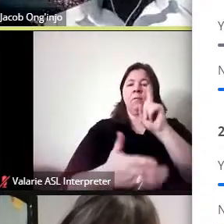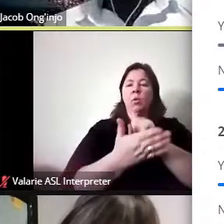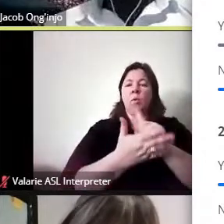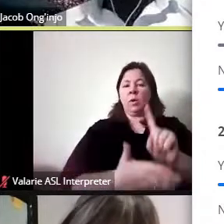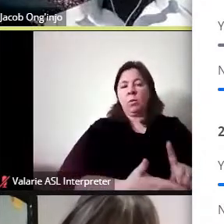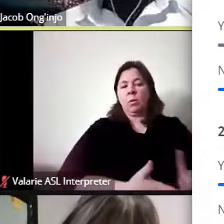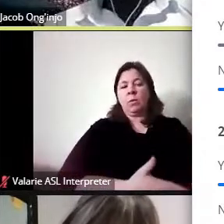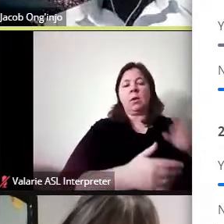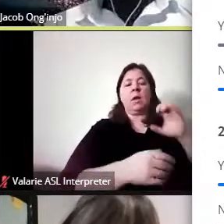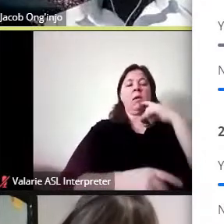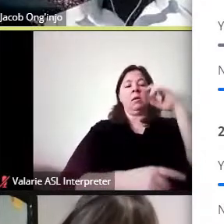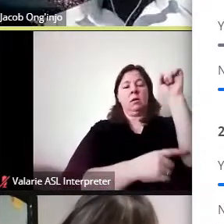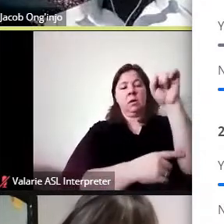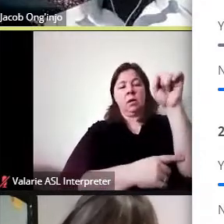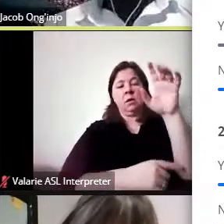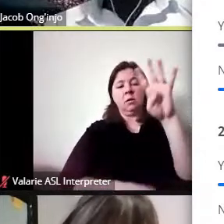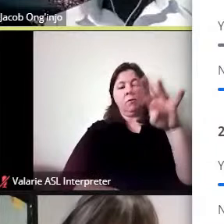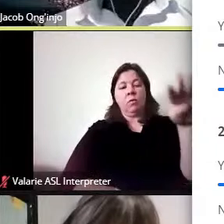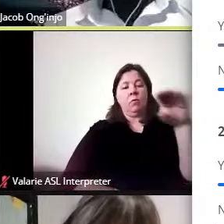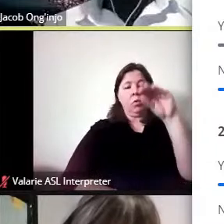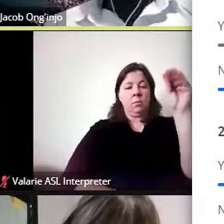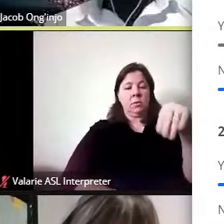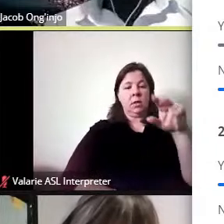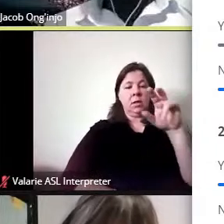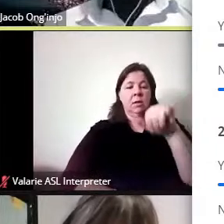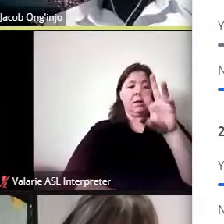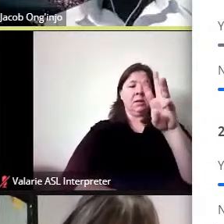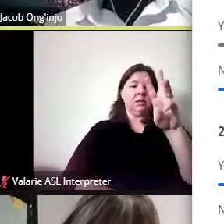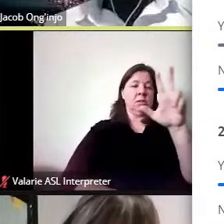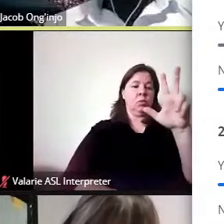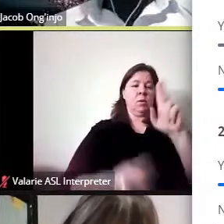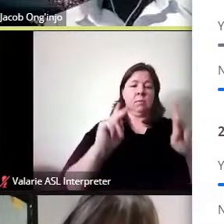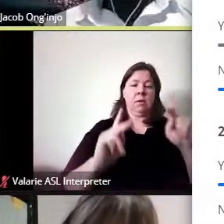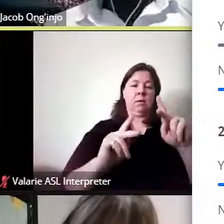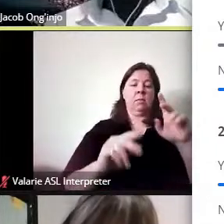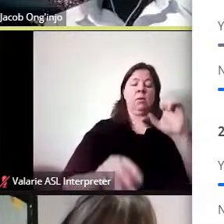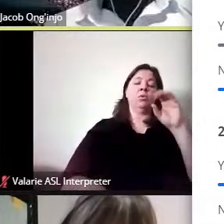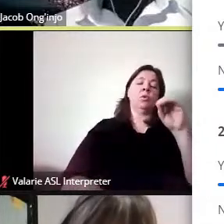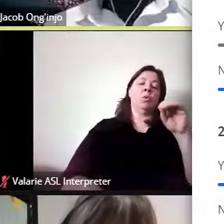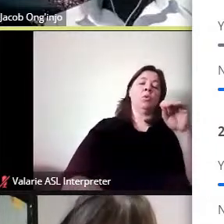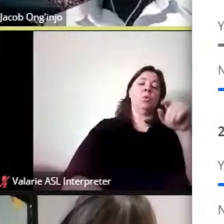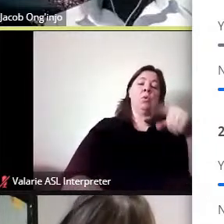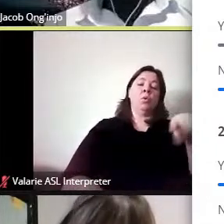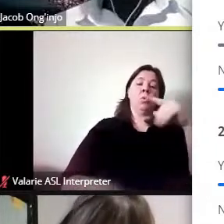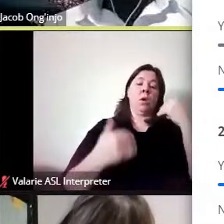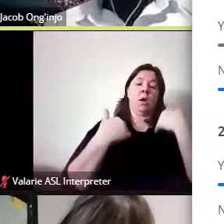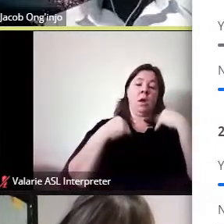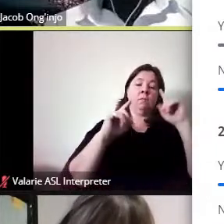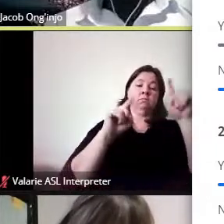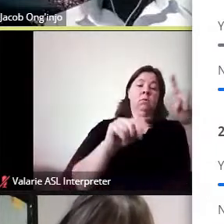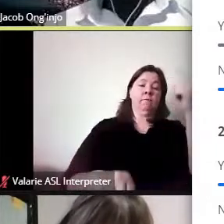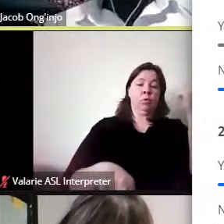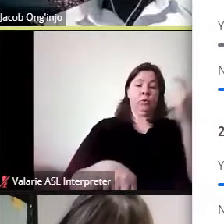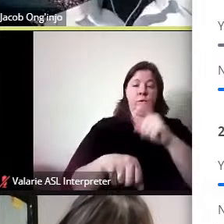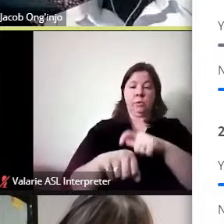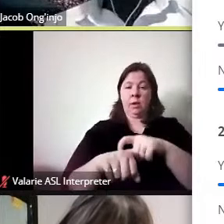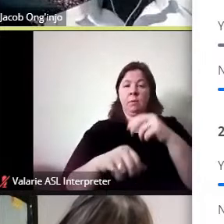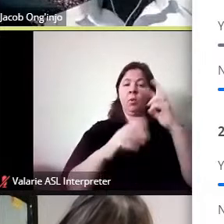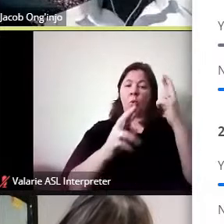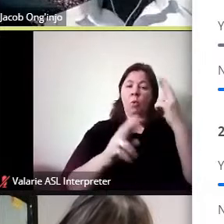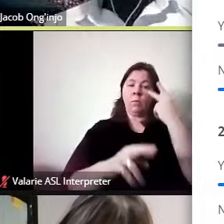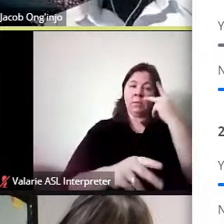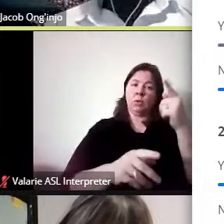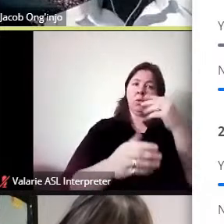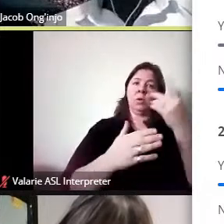week. And yes, at 44%, that's 63 people. So those who have attended for the first time, we hope that we'll see you next